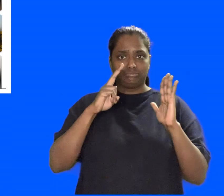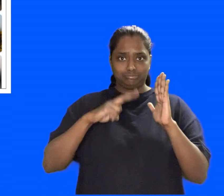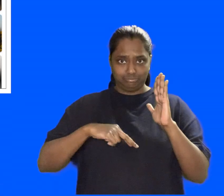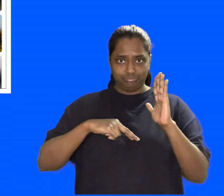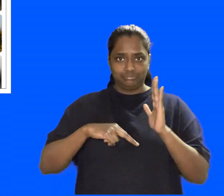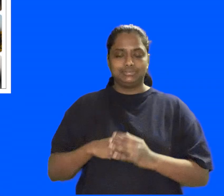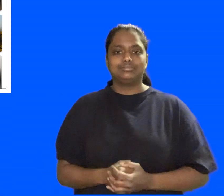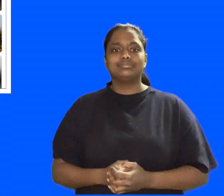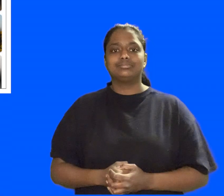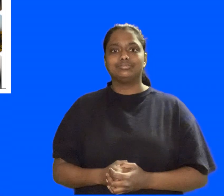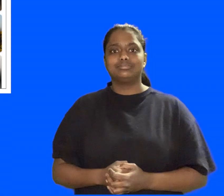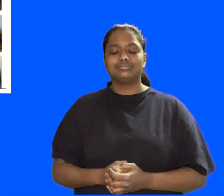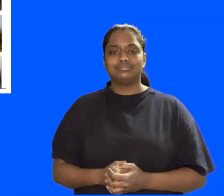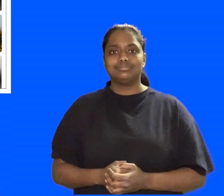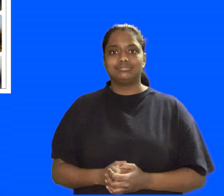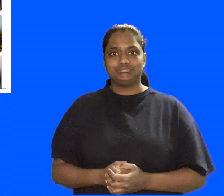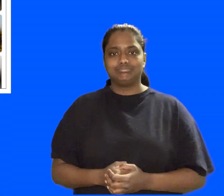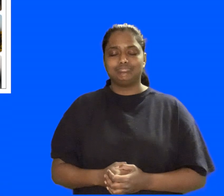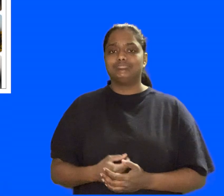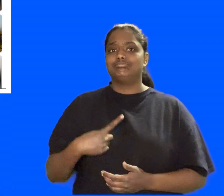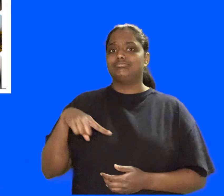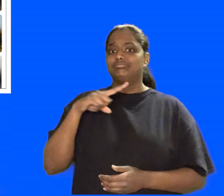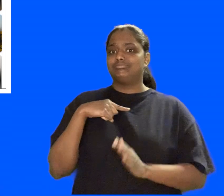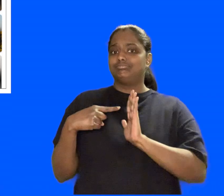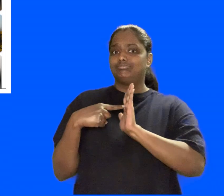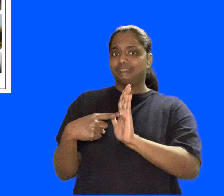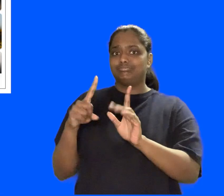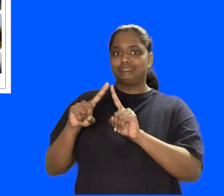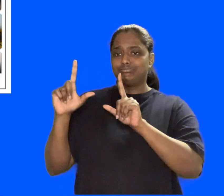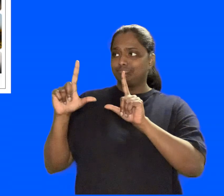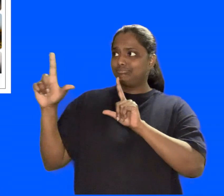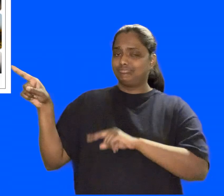high color contrast and legibility.